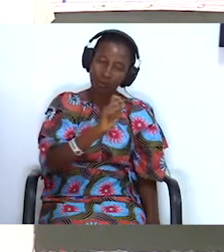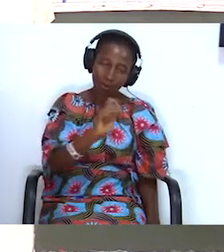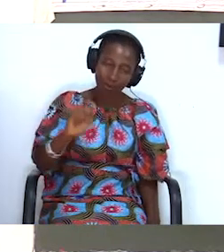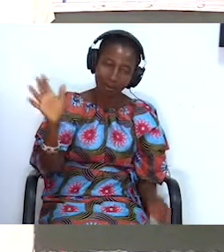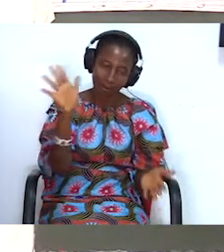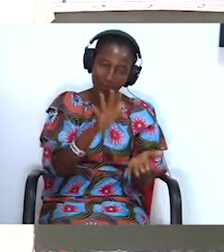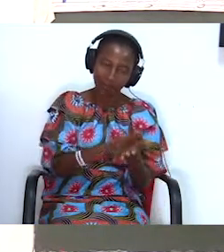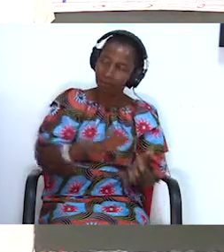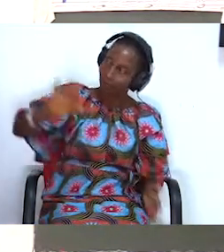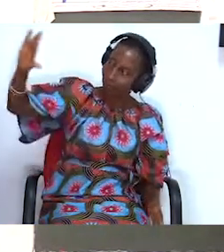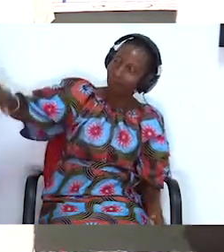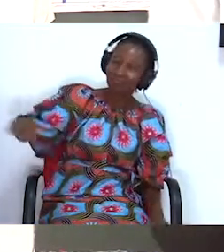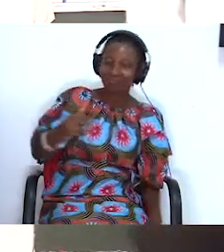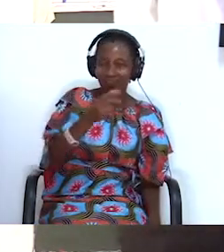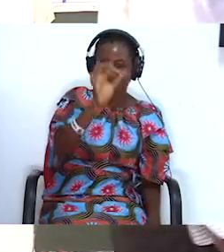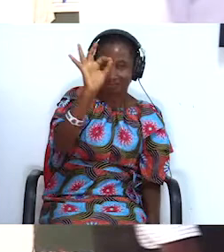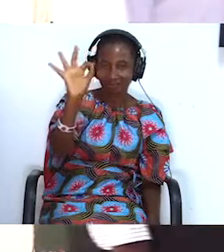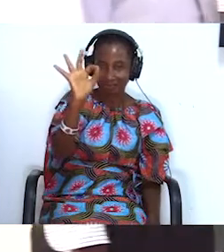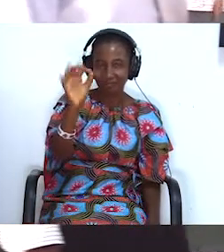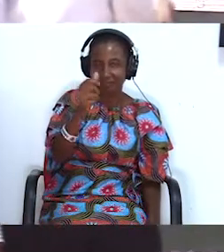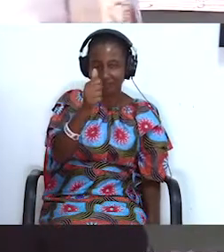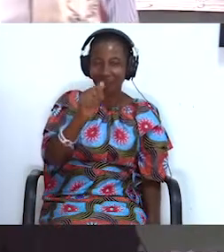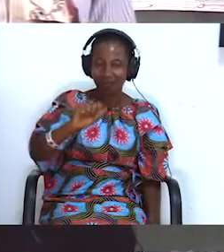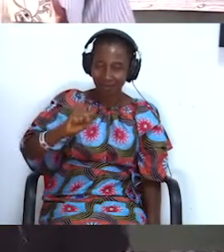down, and a flick.